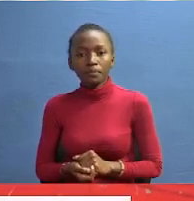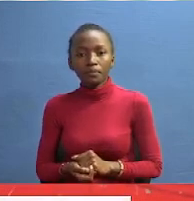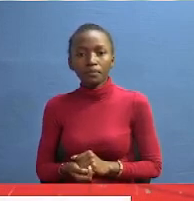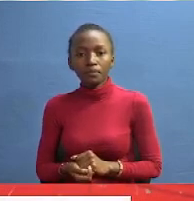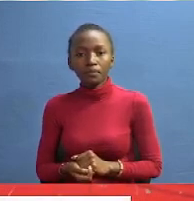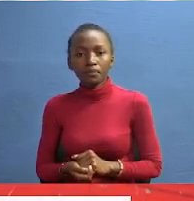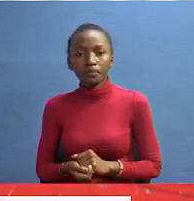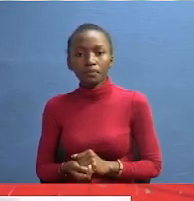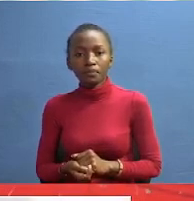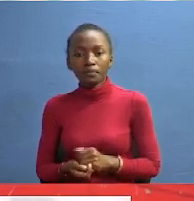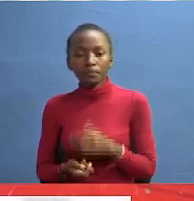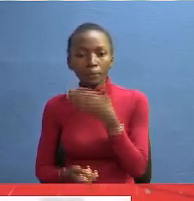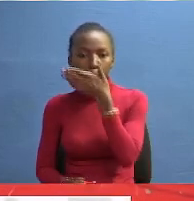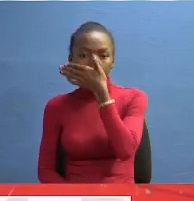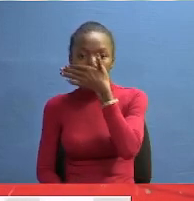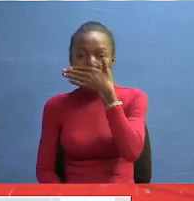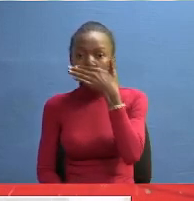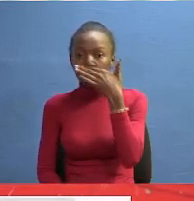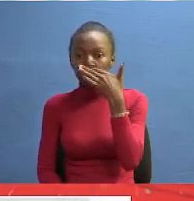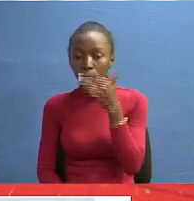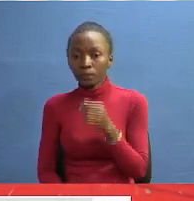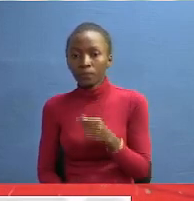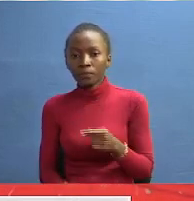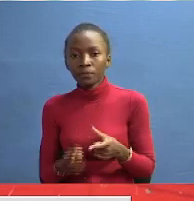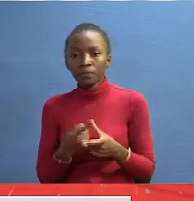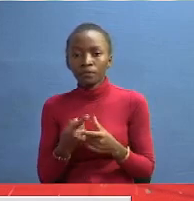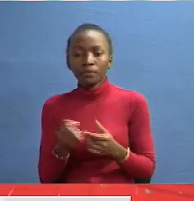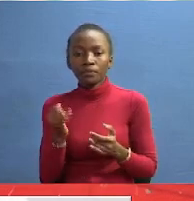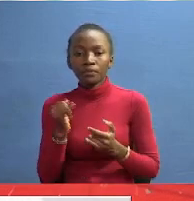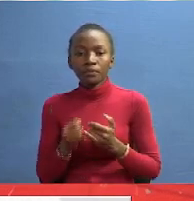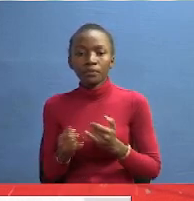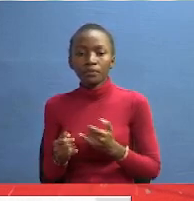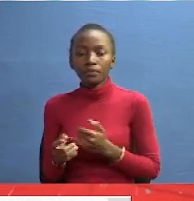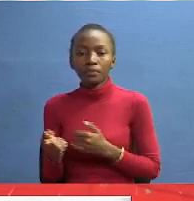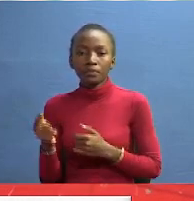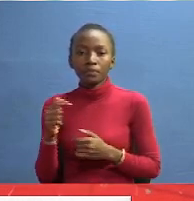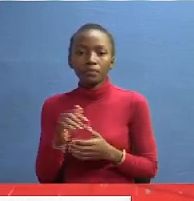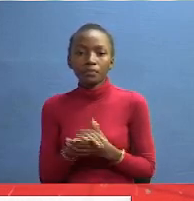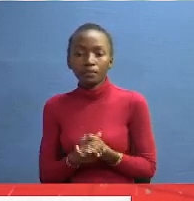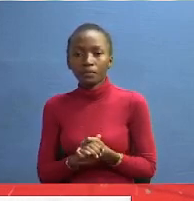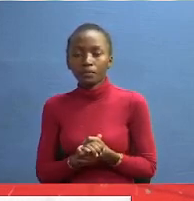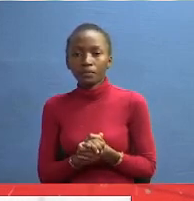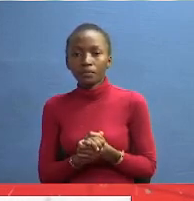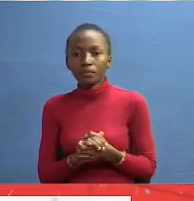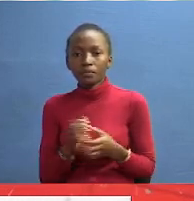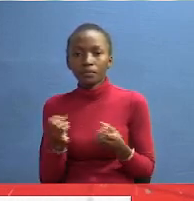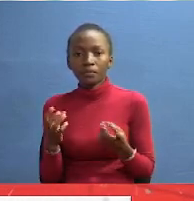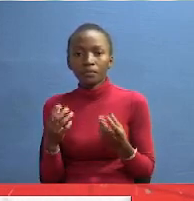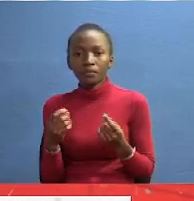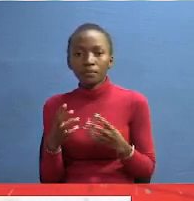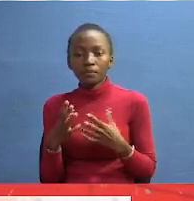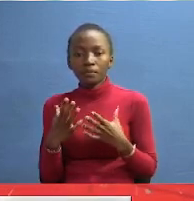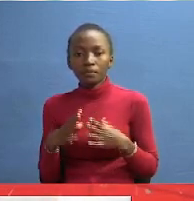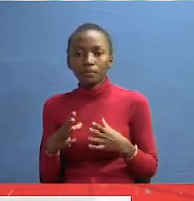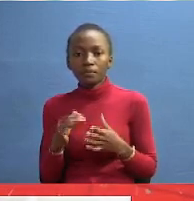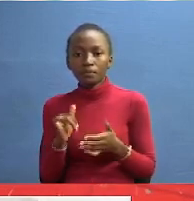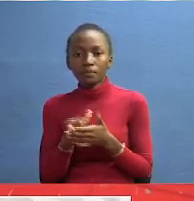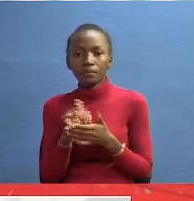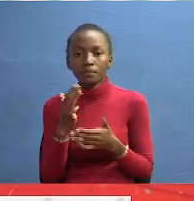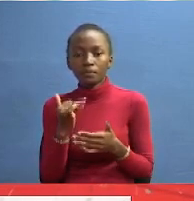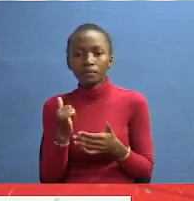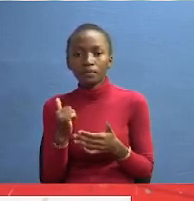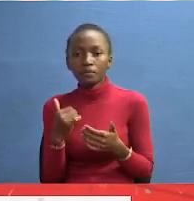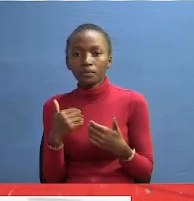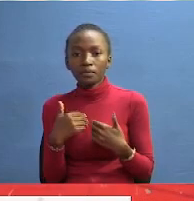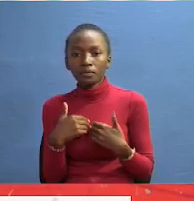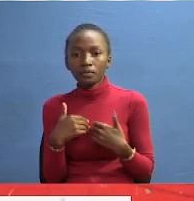be put, according to Sumbeu, and finally he showed up. Of course, there were so many other people, and that is why it took quite a long time, although even the